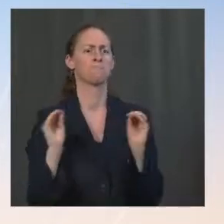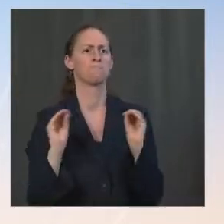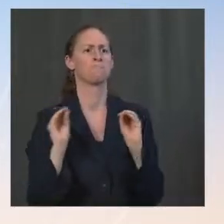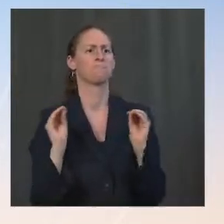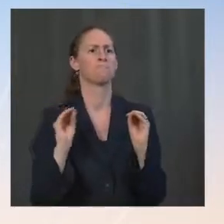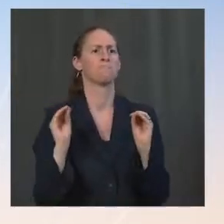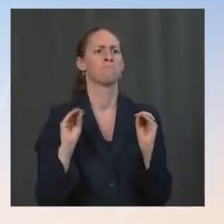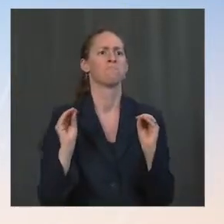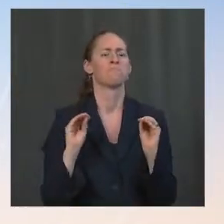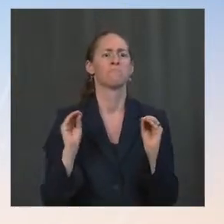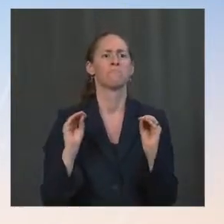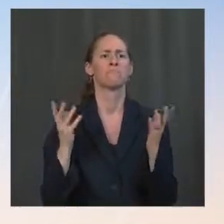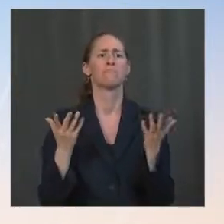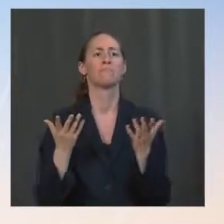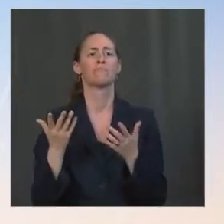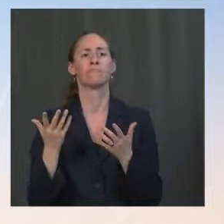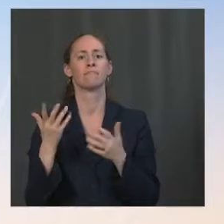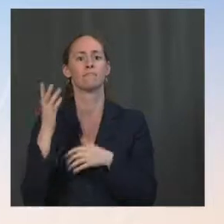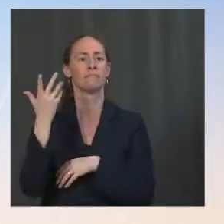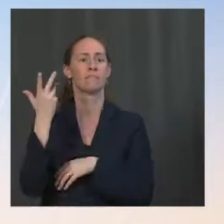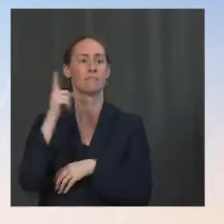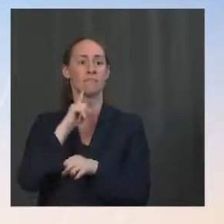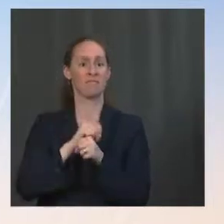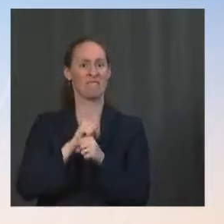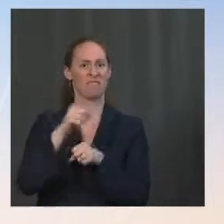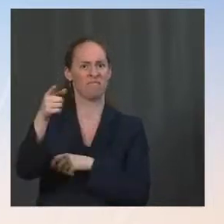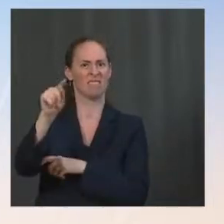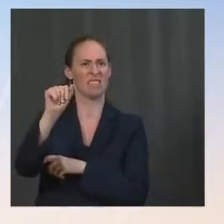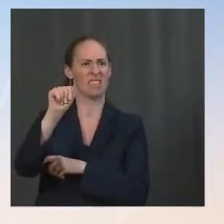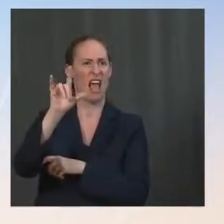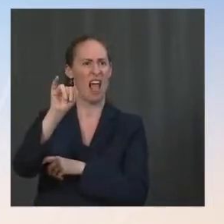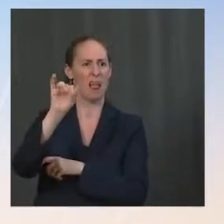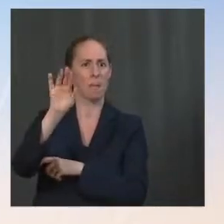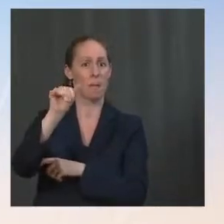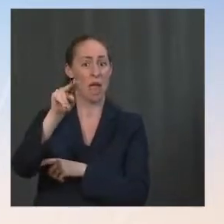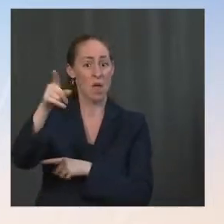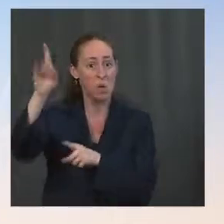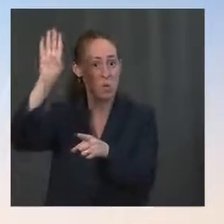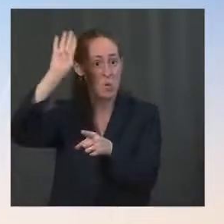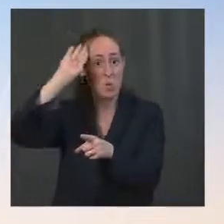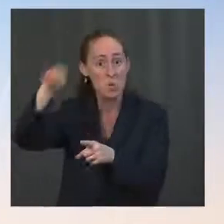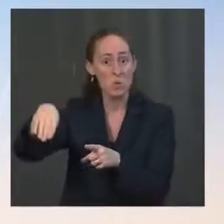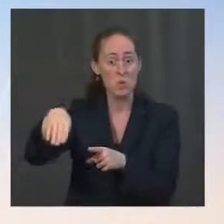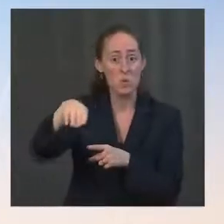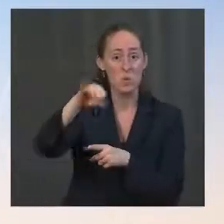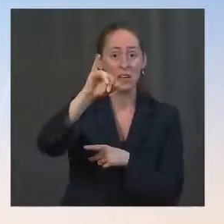the Taliban had knowledge of or engagement in the ISIS-K attack.